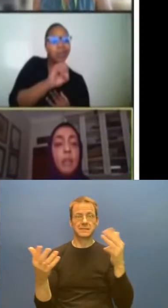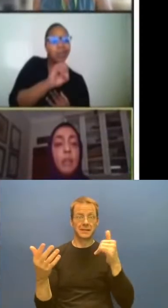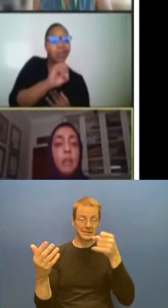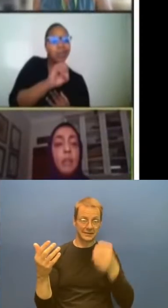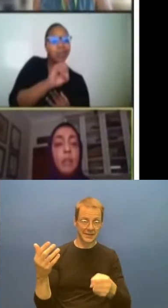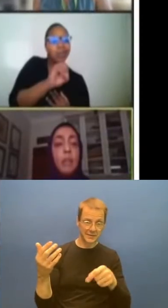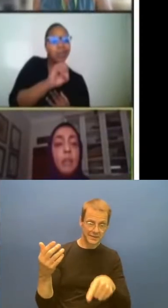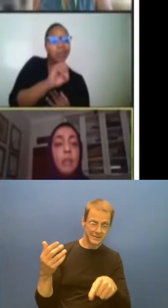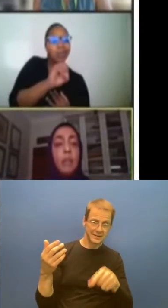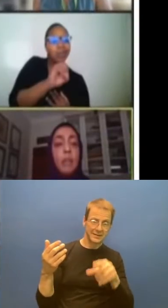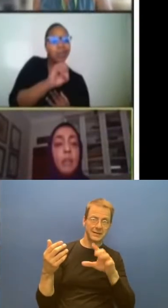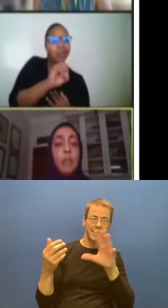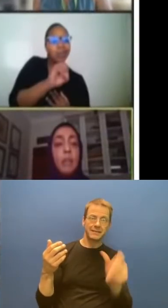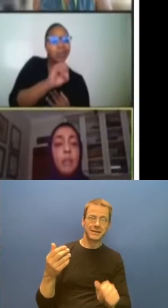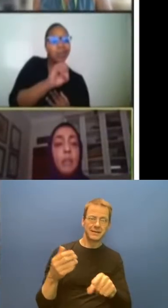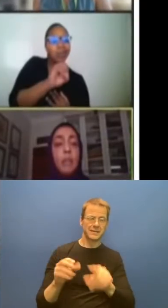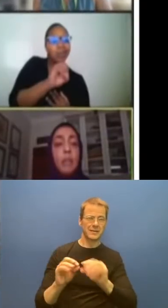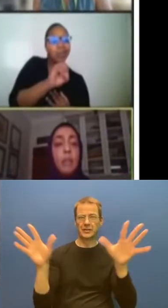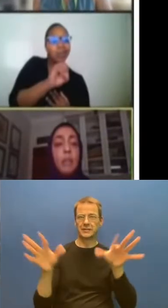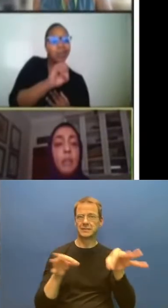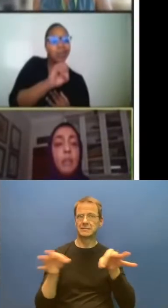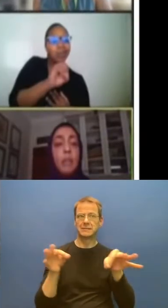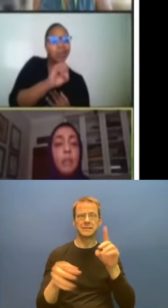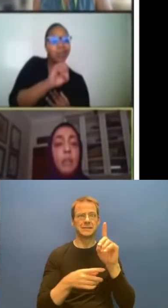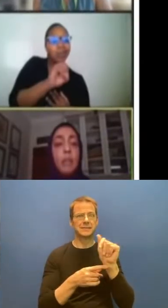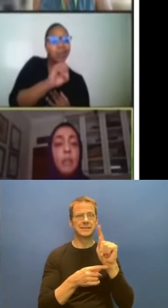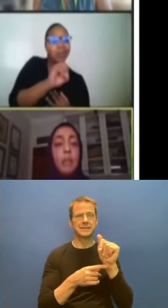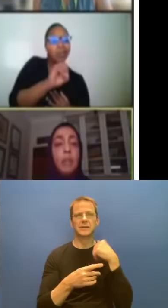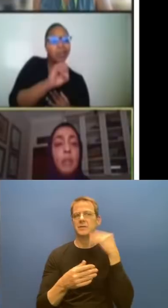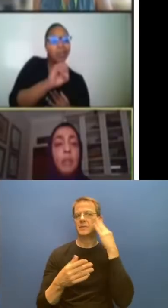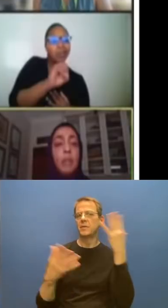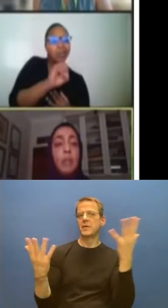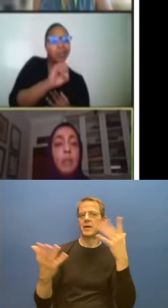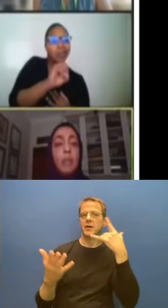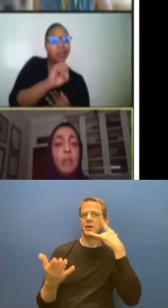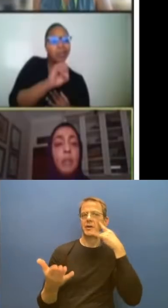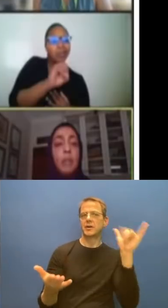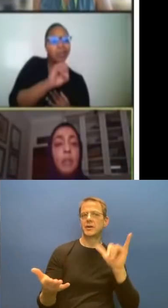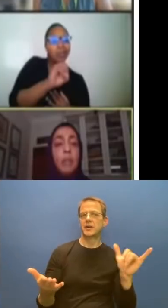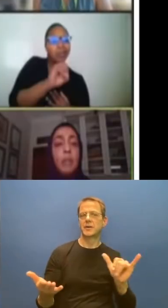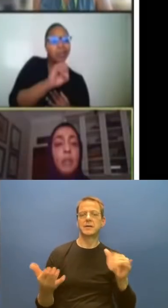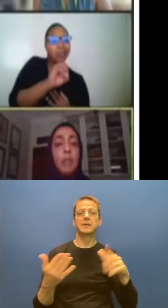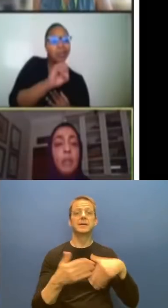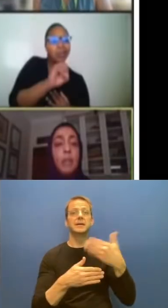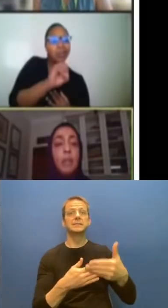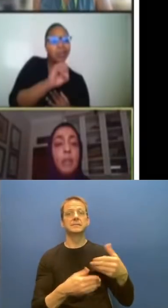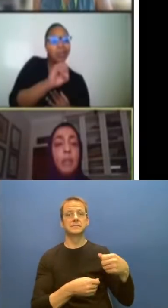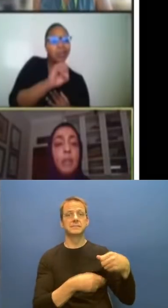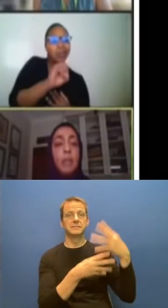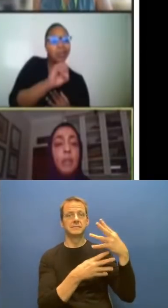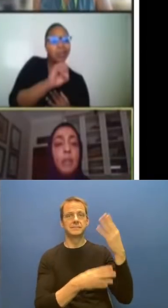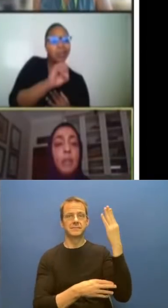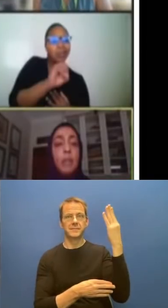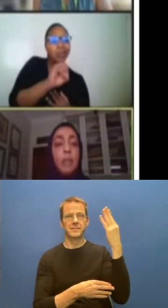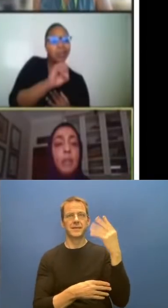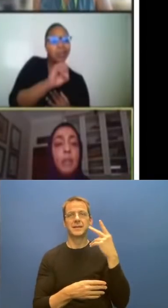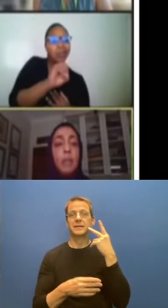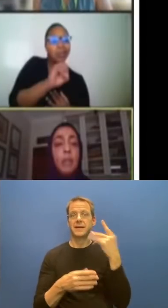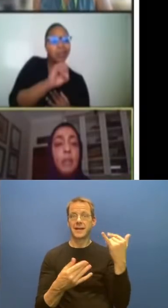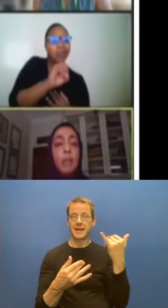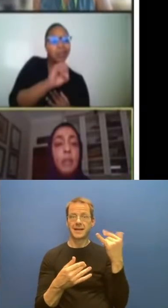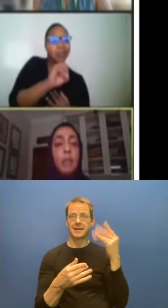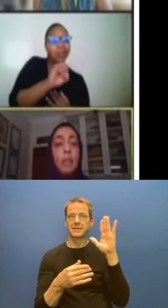And boy, I sure want to get our panelists' take on this. This is a slide that was released on Monday by the South African government for the